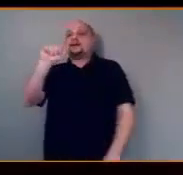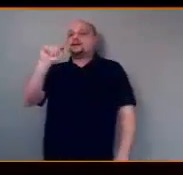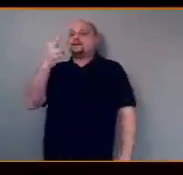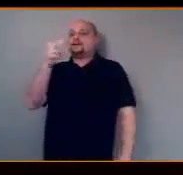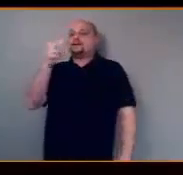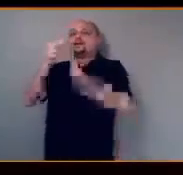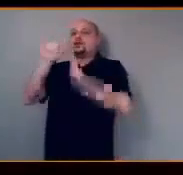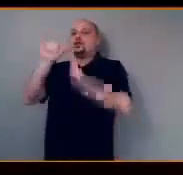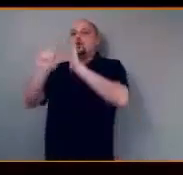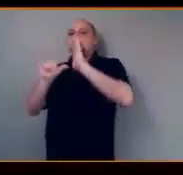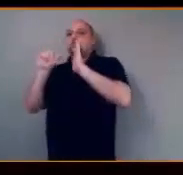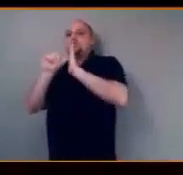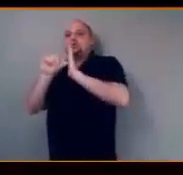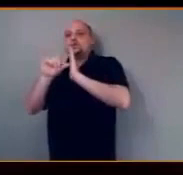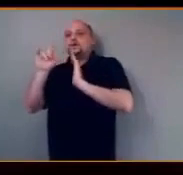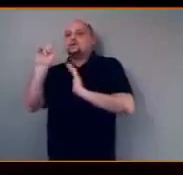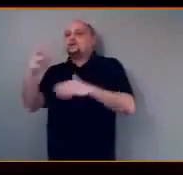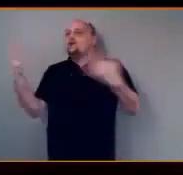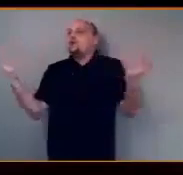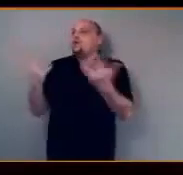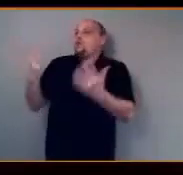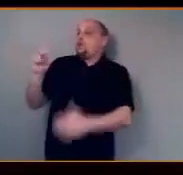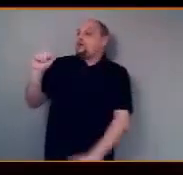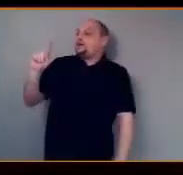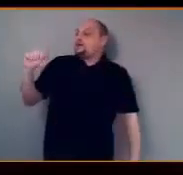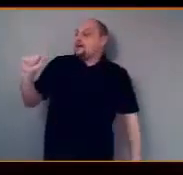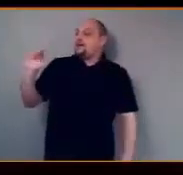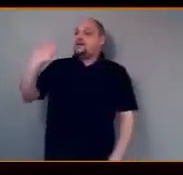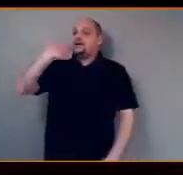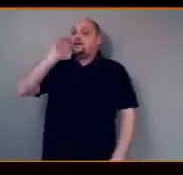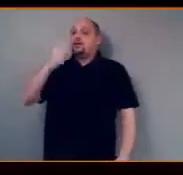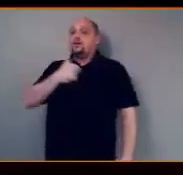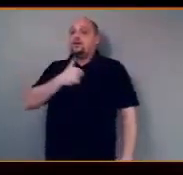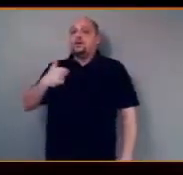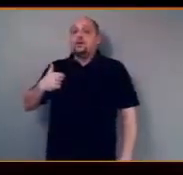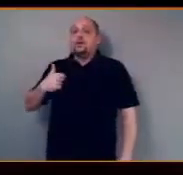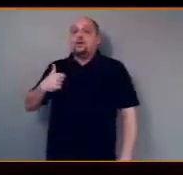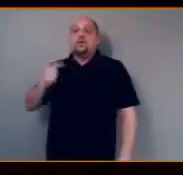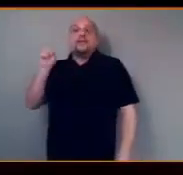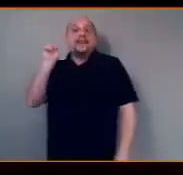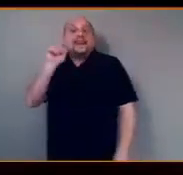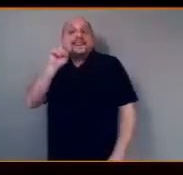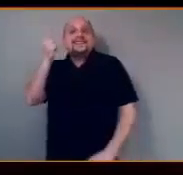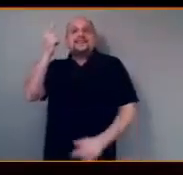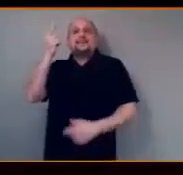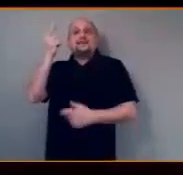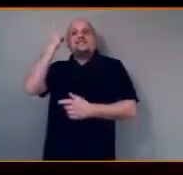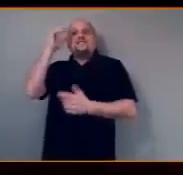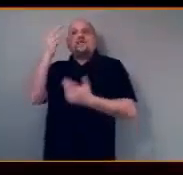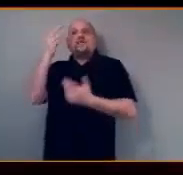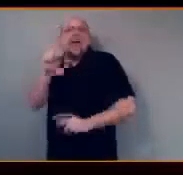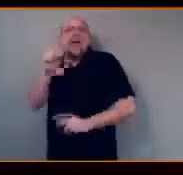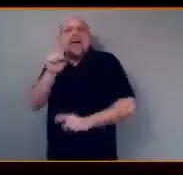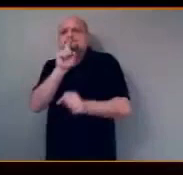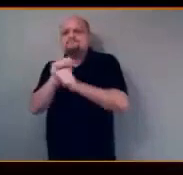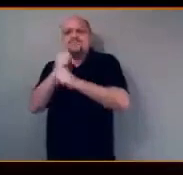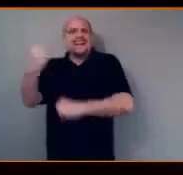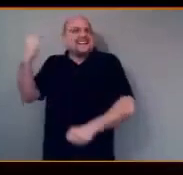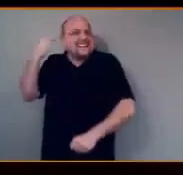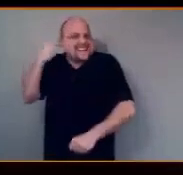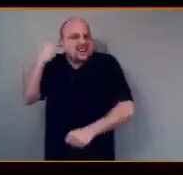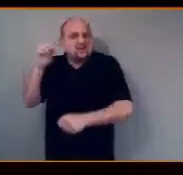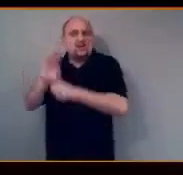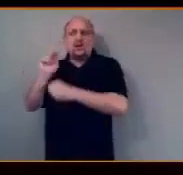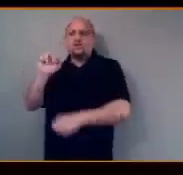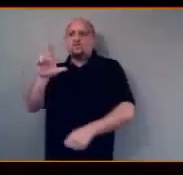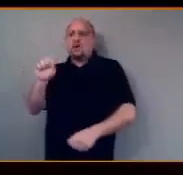on YouTube. What data will we be listening to for sounds on Mars? And what data will we